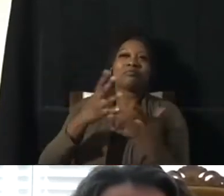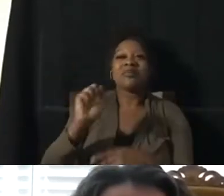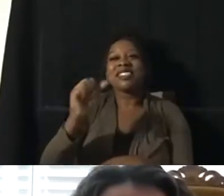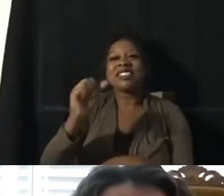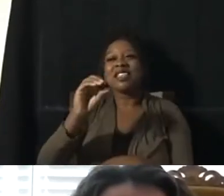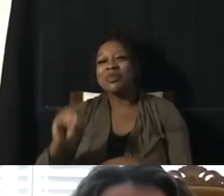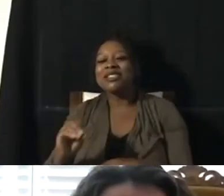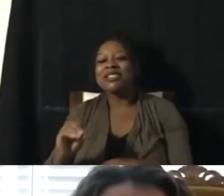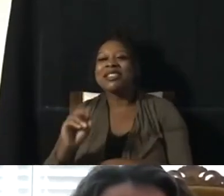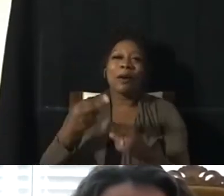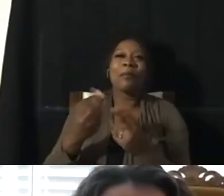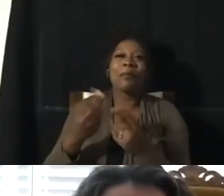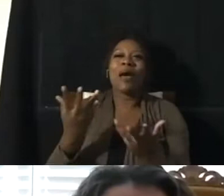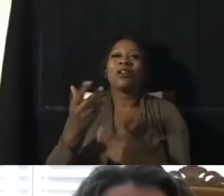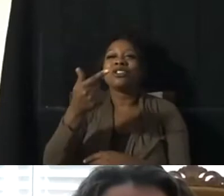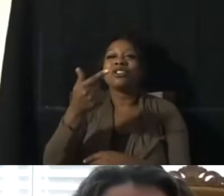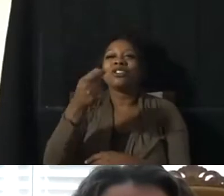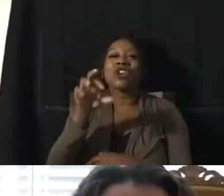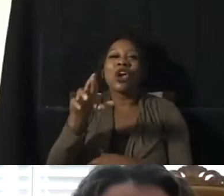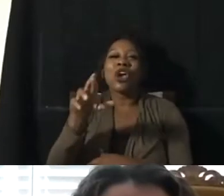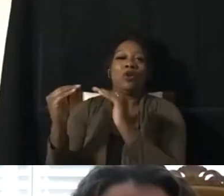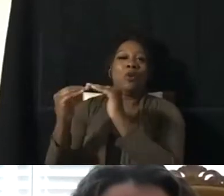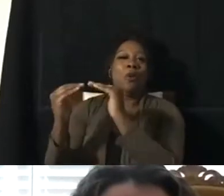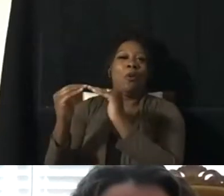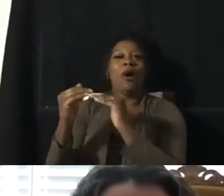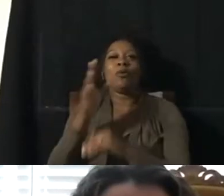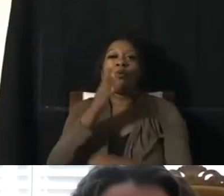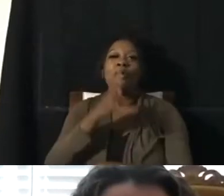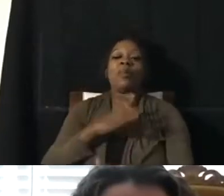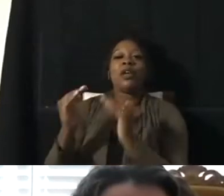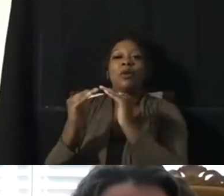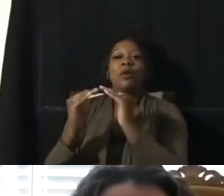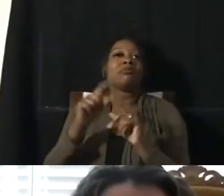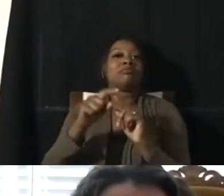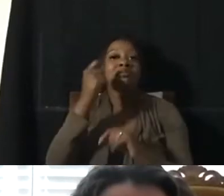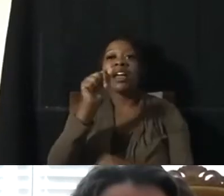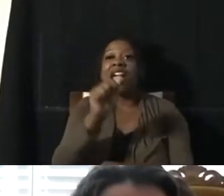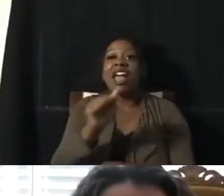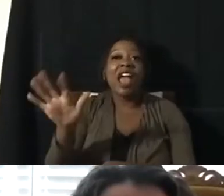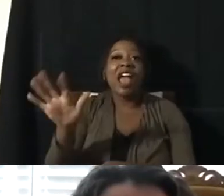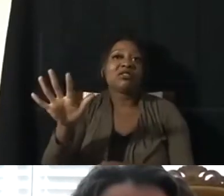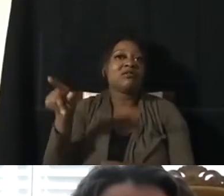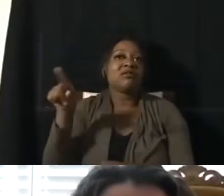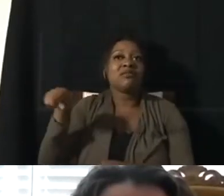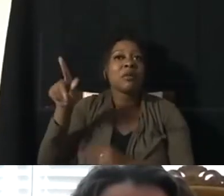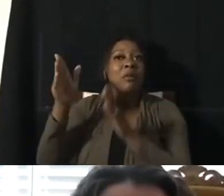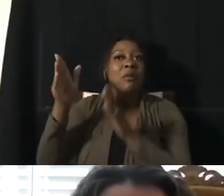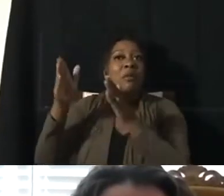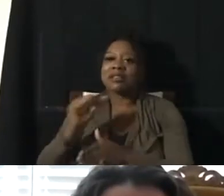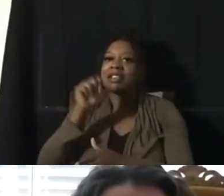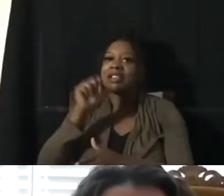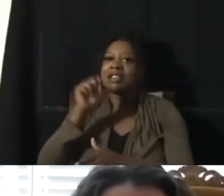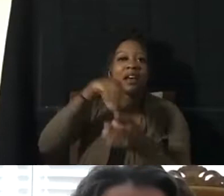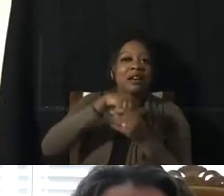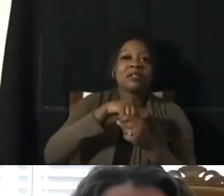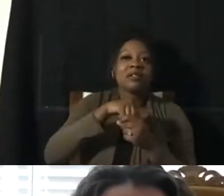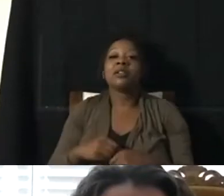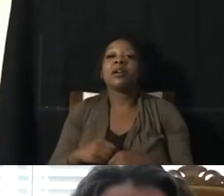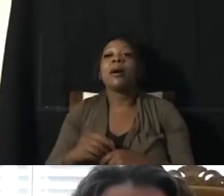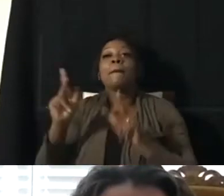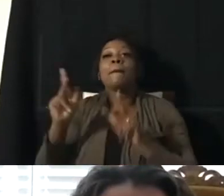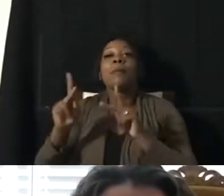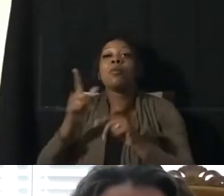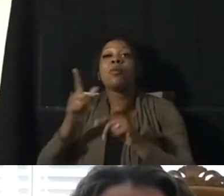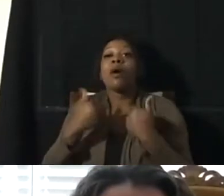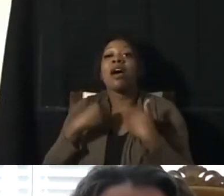women equality. But I think Asians are not part of it, and people with disabilities are off the radar. And it's